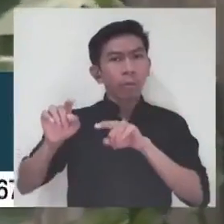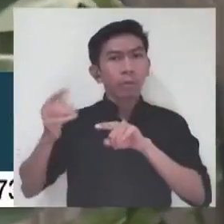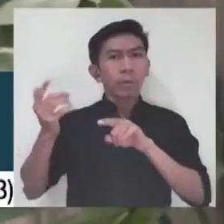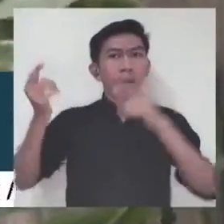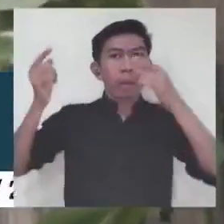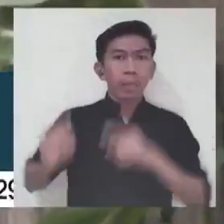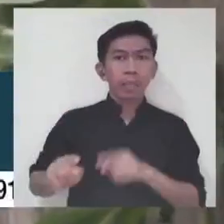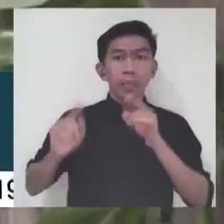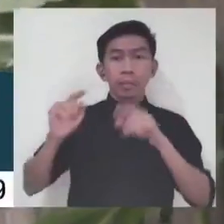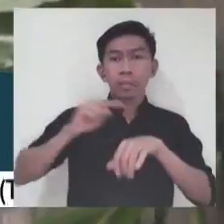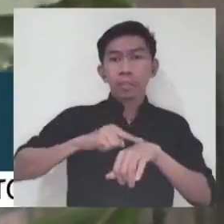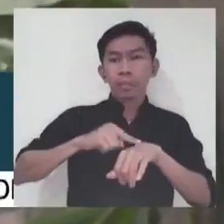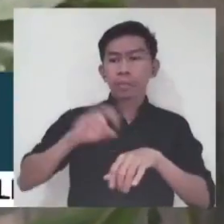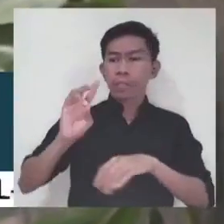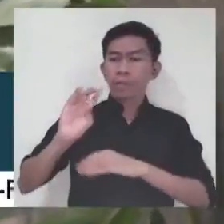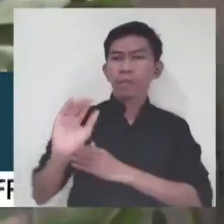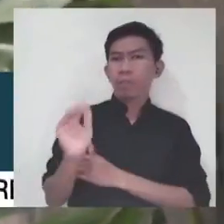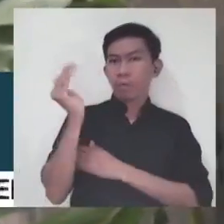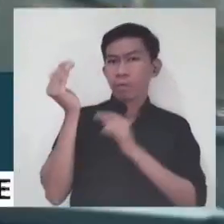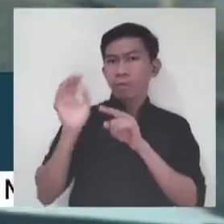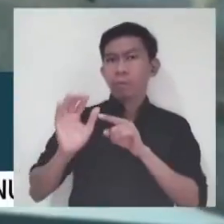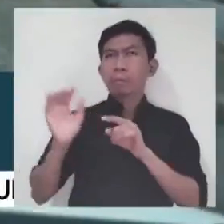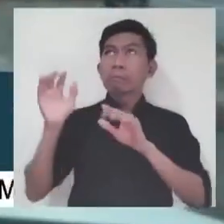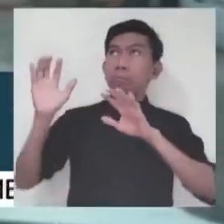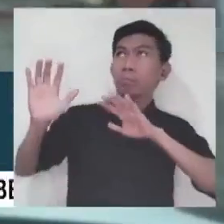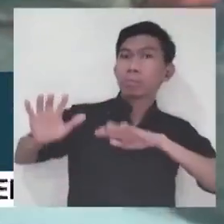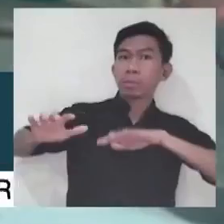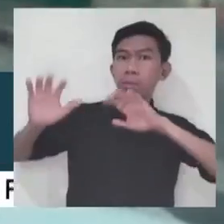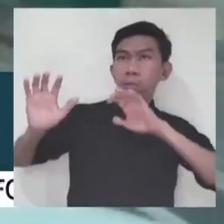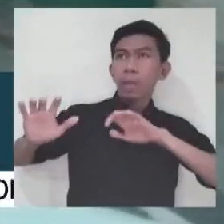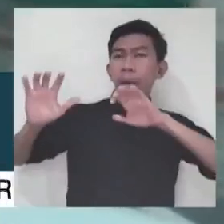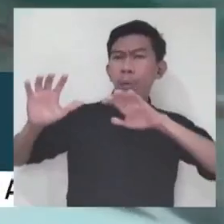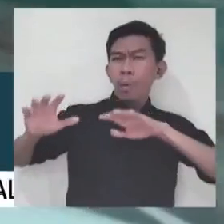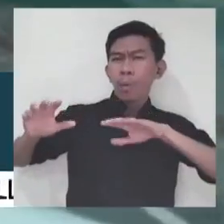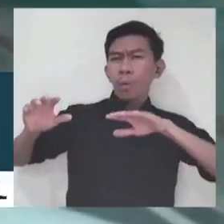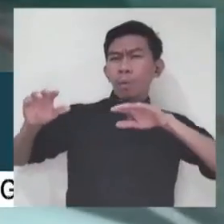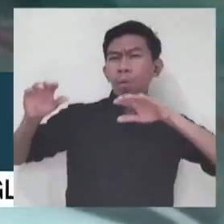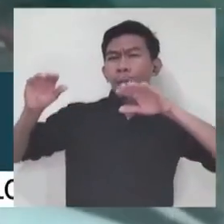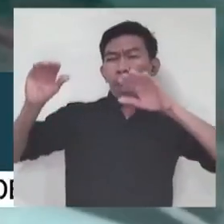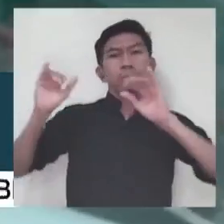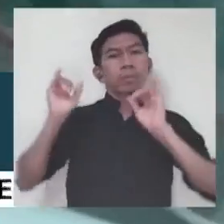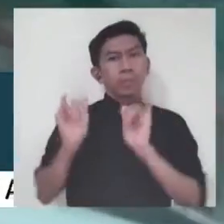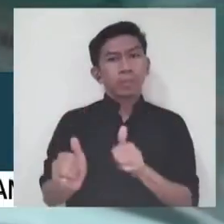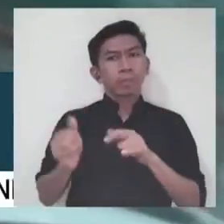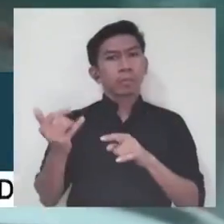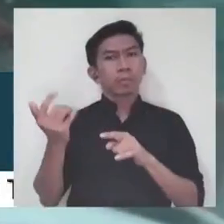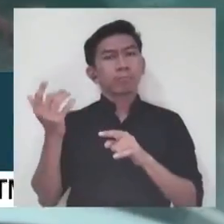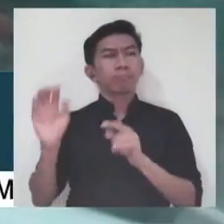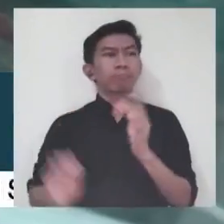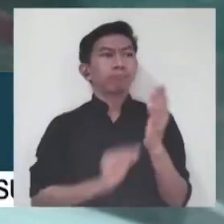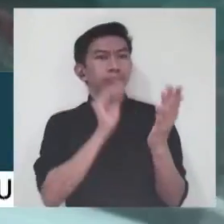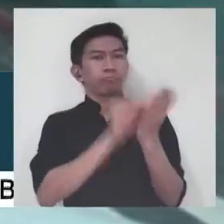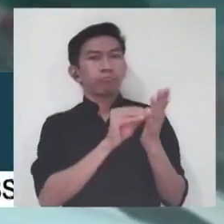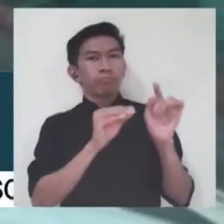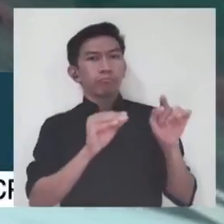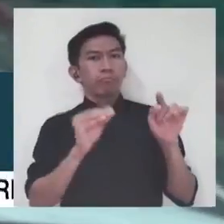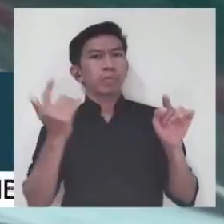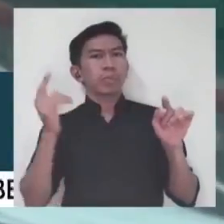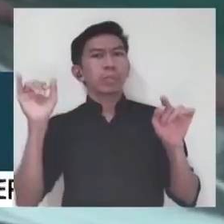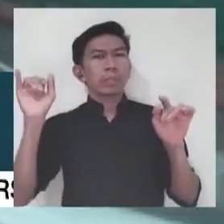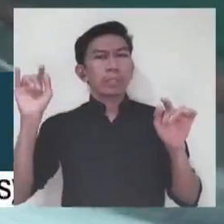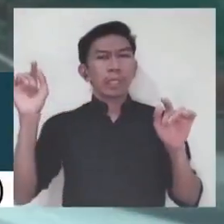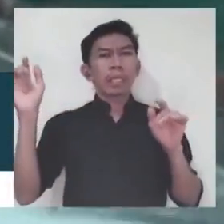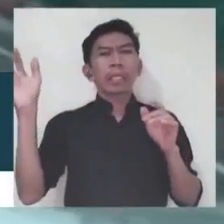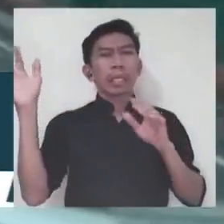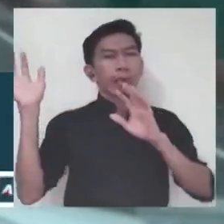7 this morning. And even if the weather has calmed in Apari, they will still report this as typhoon-related. Right now,